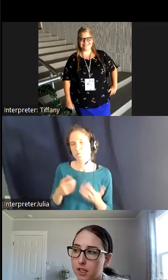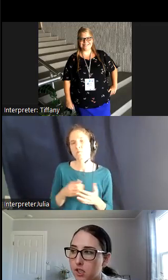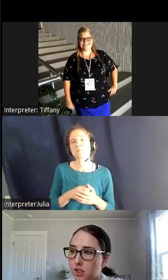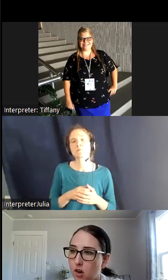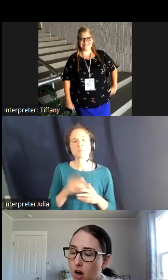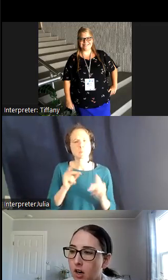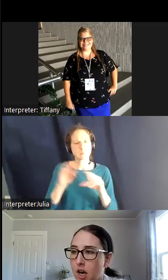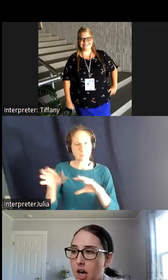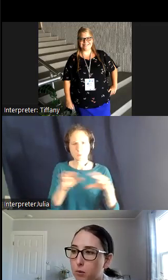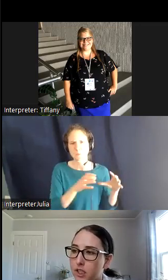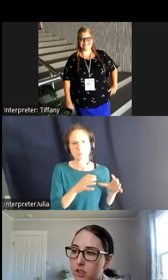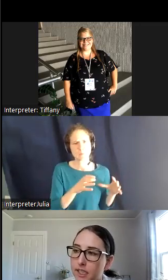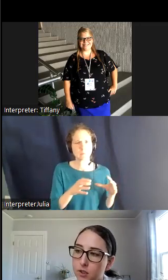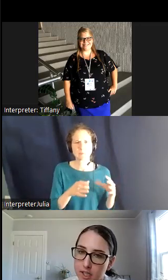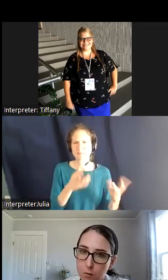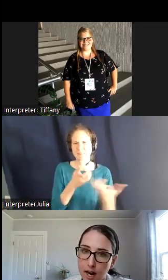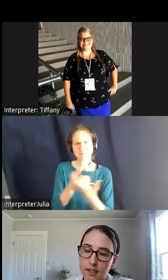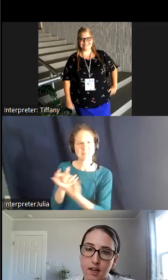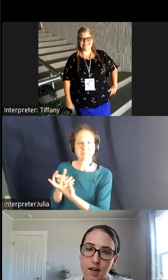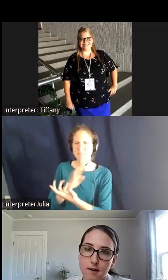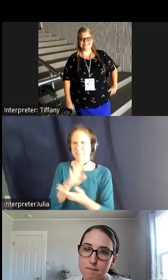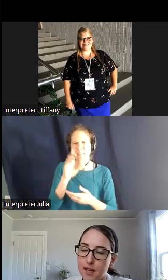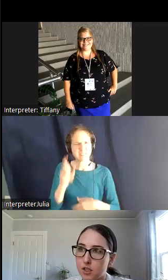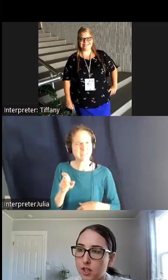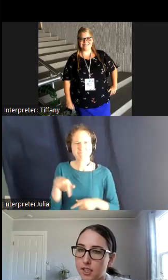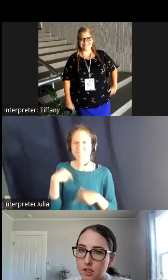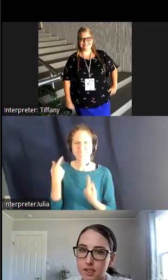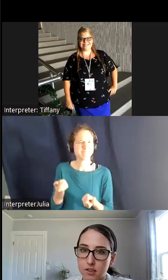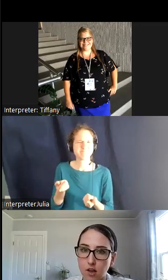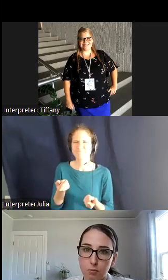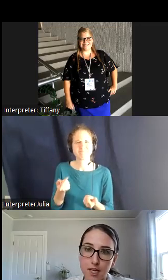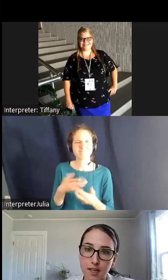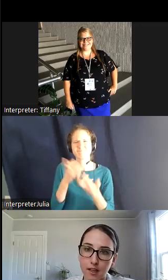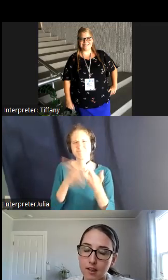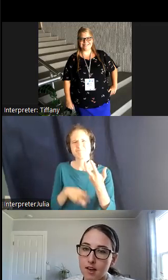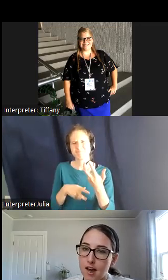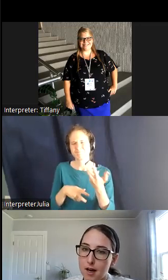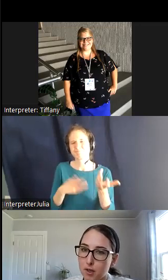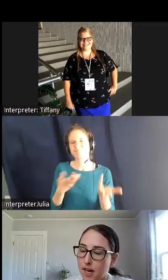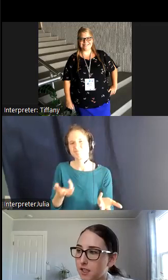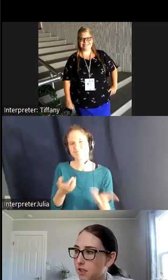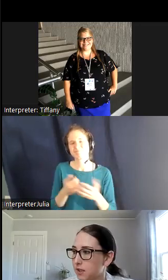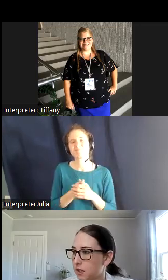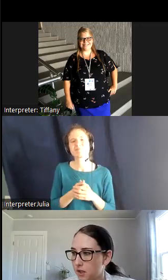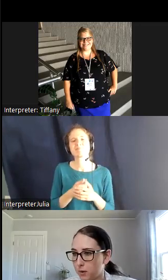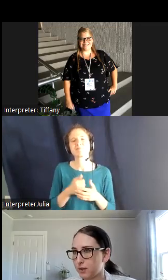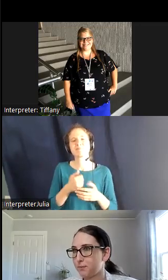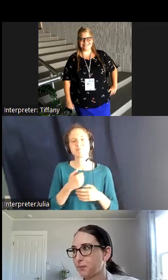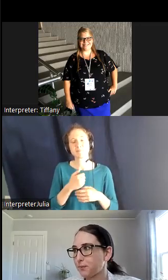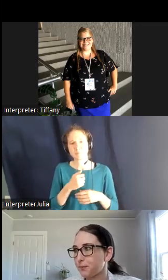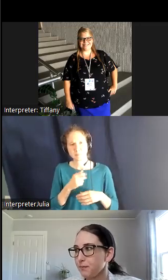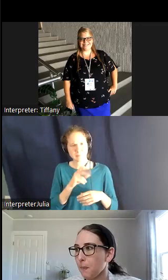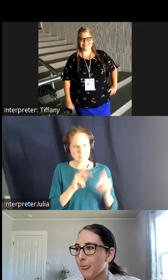underserved populations are regionally or statewide, and ensuring that services are being provided to those